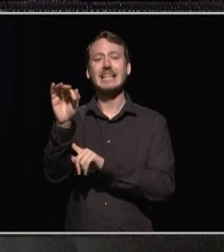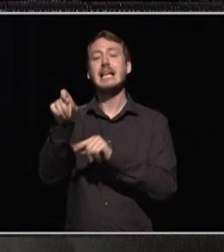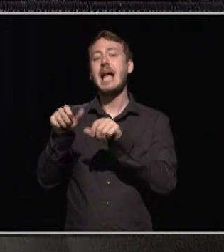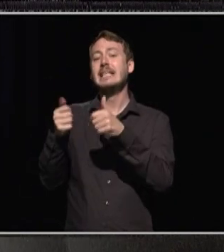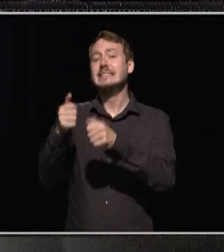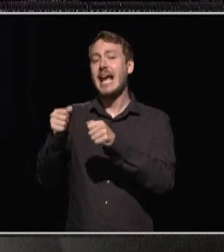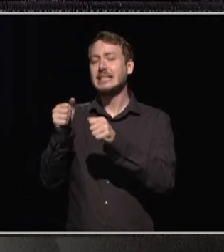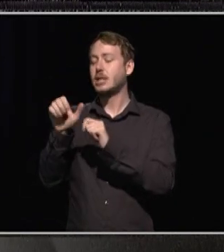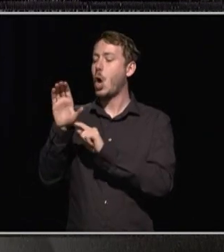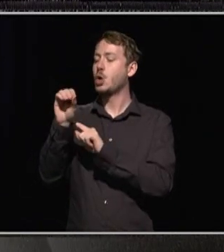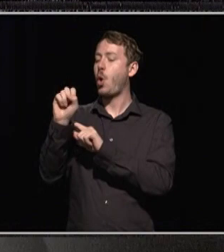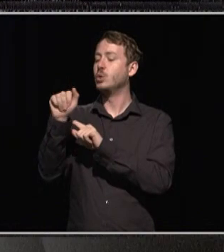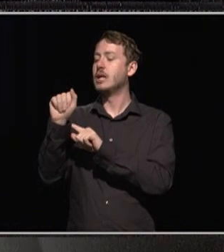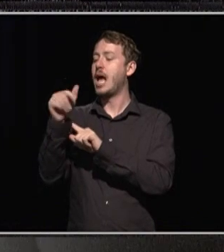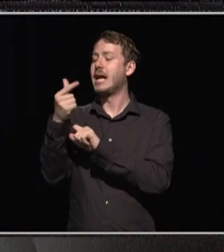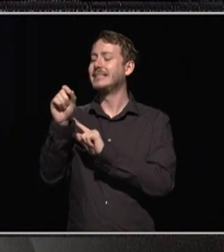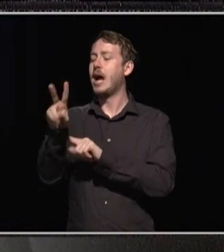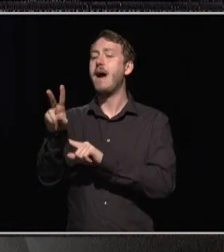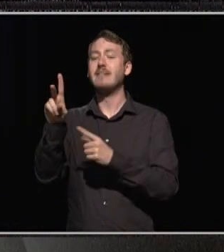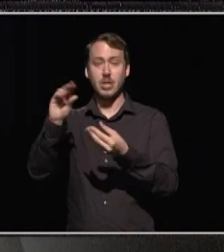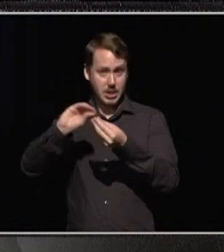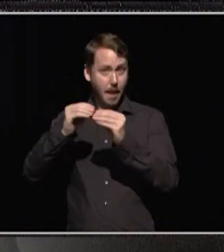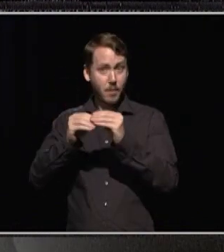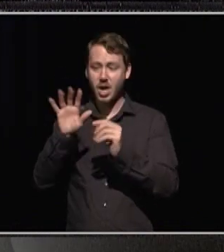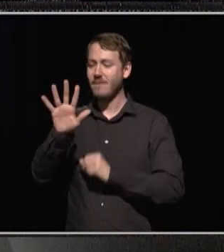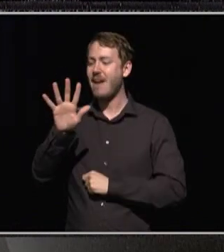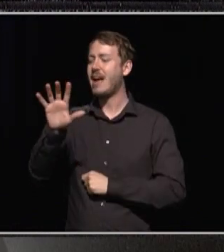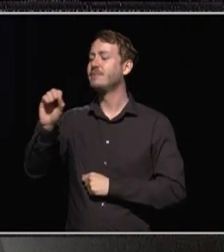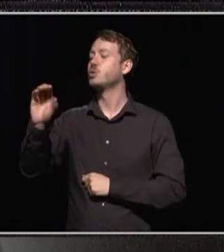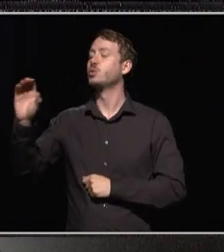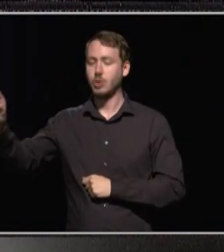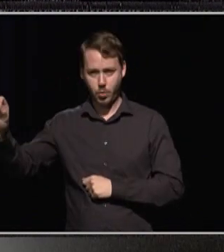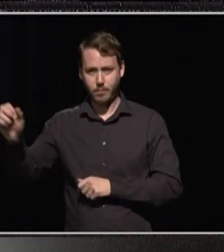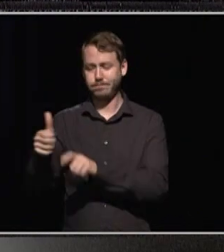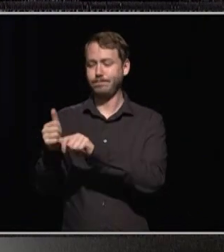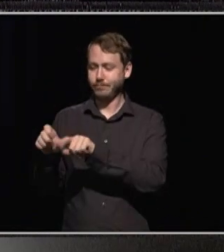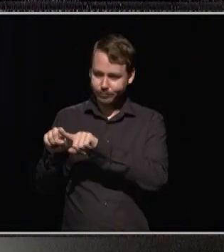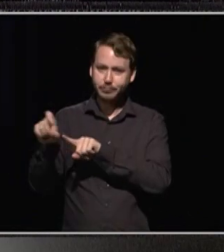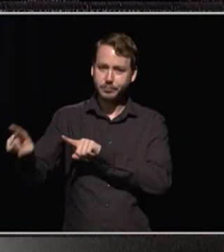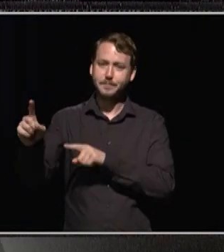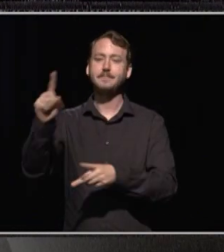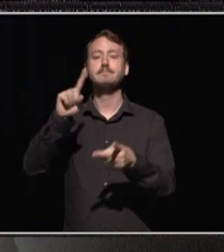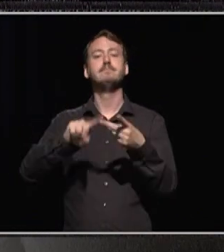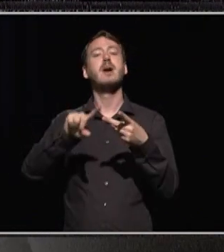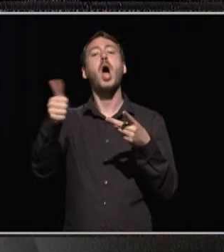to 55000. You can also get more information anytime at